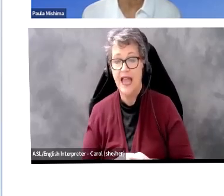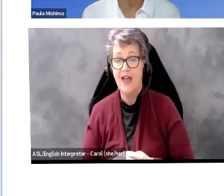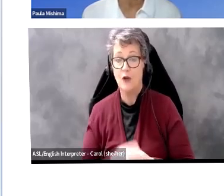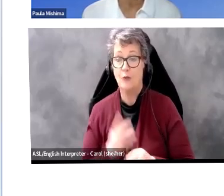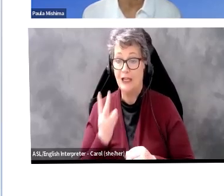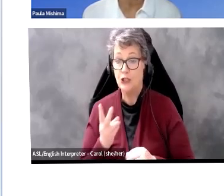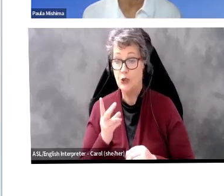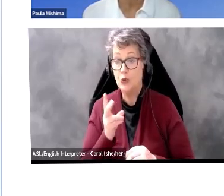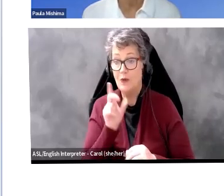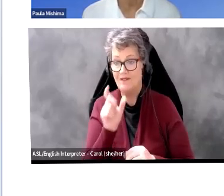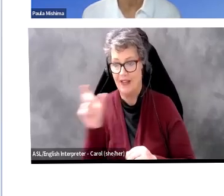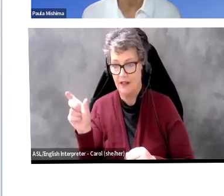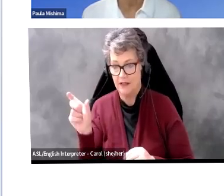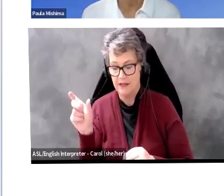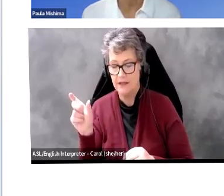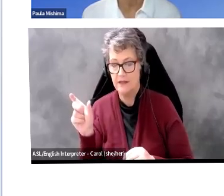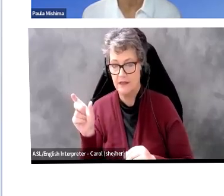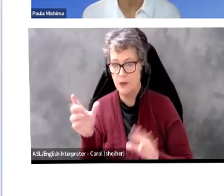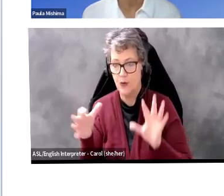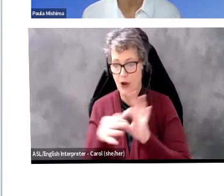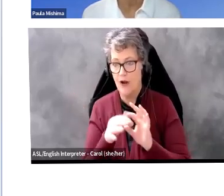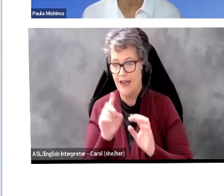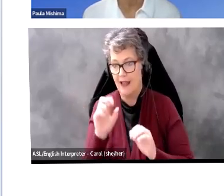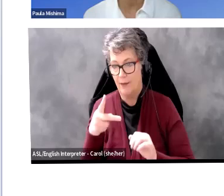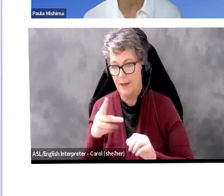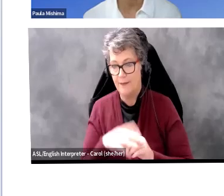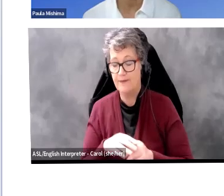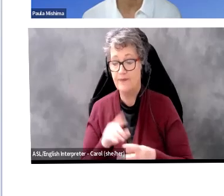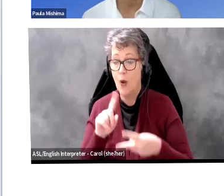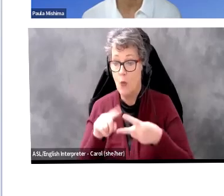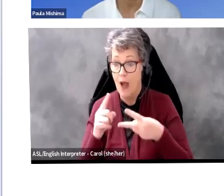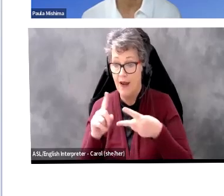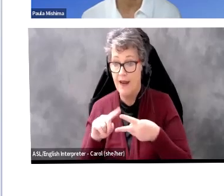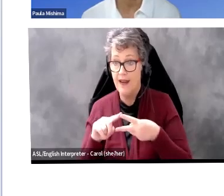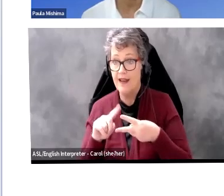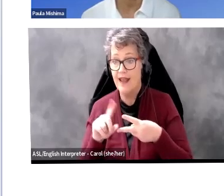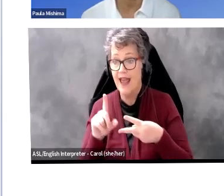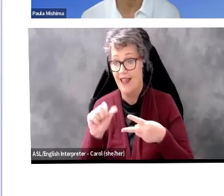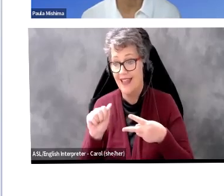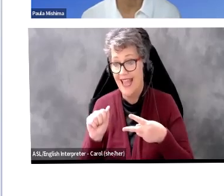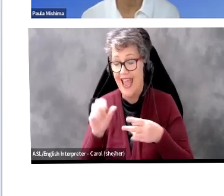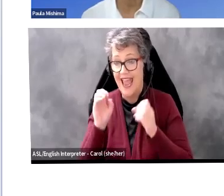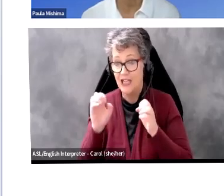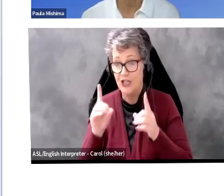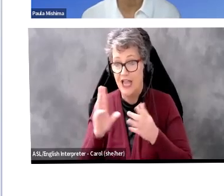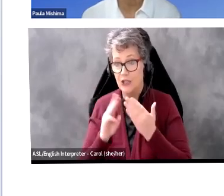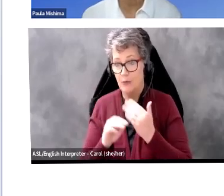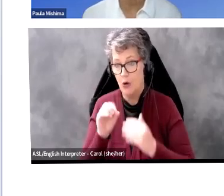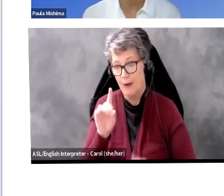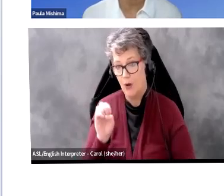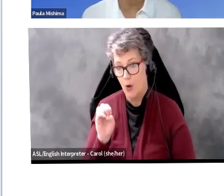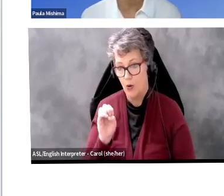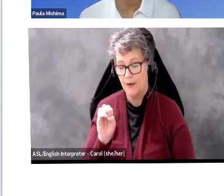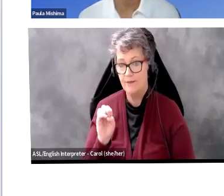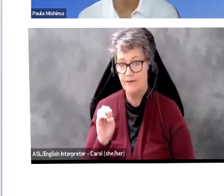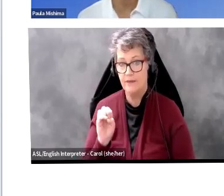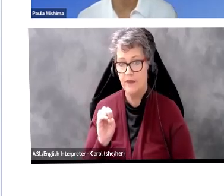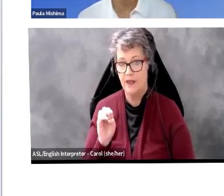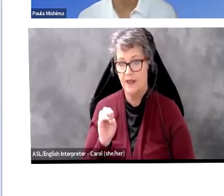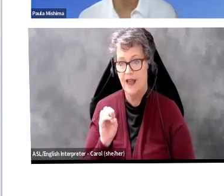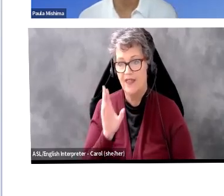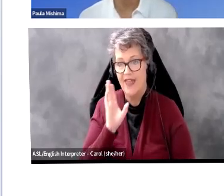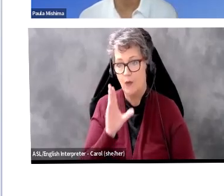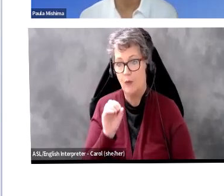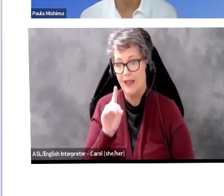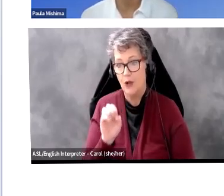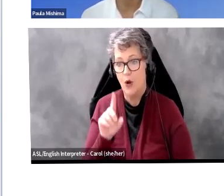two additional fields relevant to ELP. One is the LEA Education Program Code, which is going to be